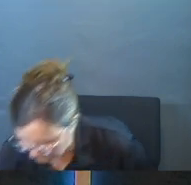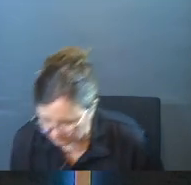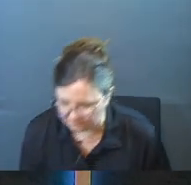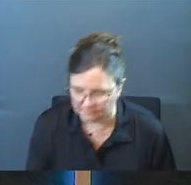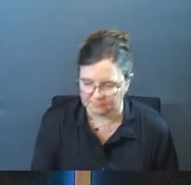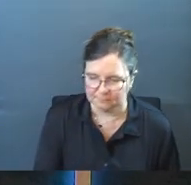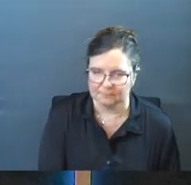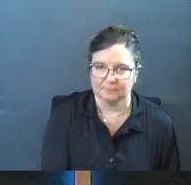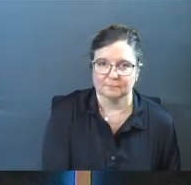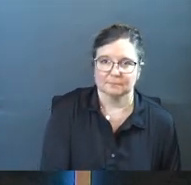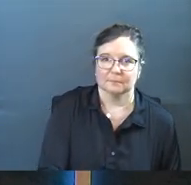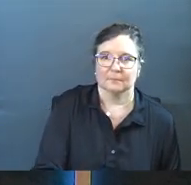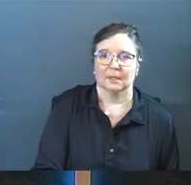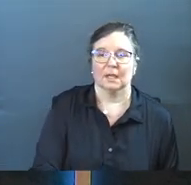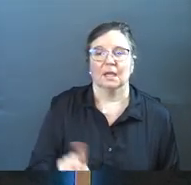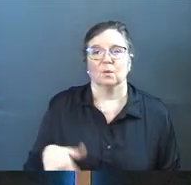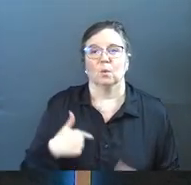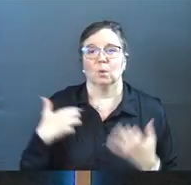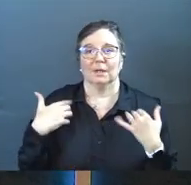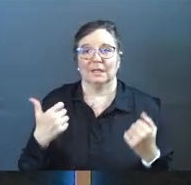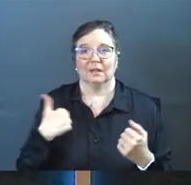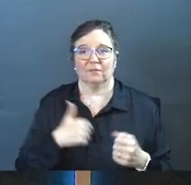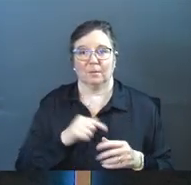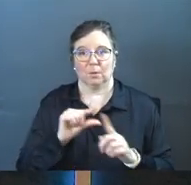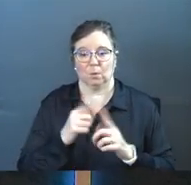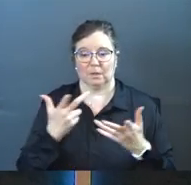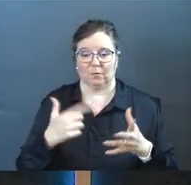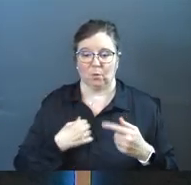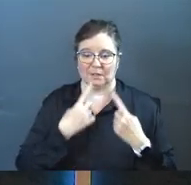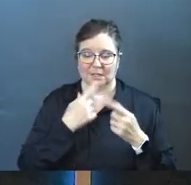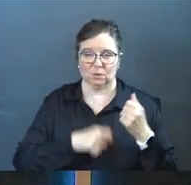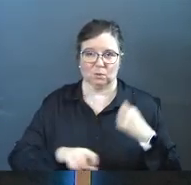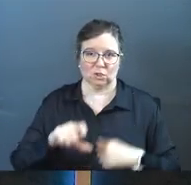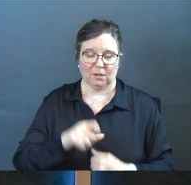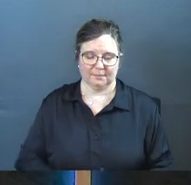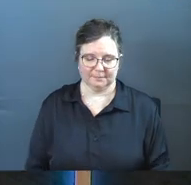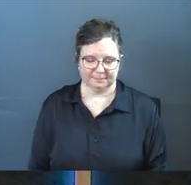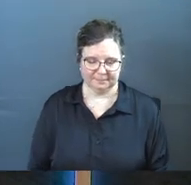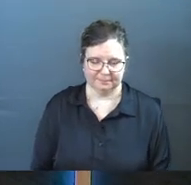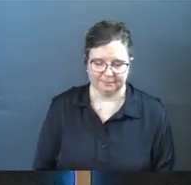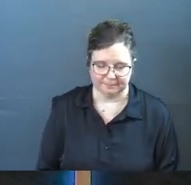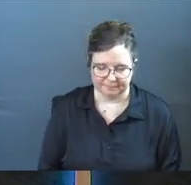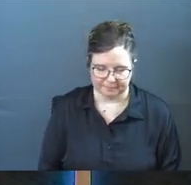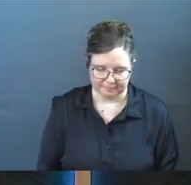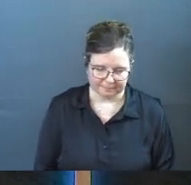He's the only one that can heal us from the words we've already said to each other.